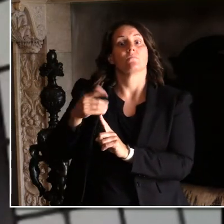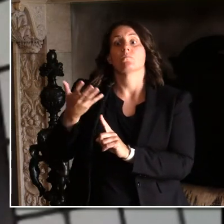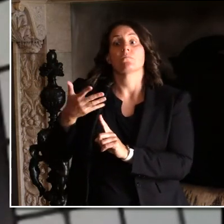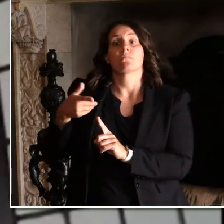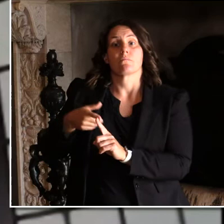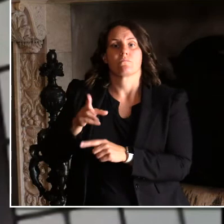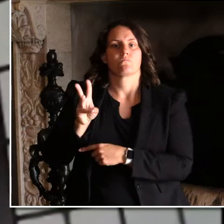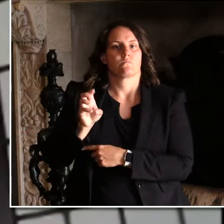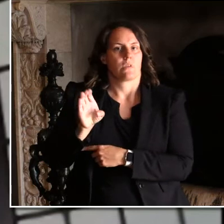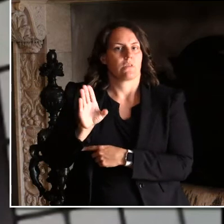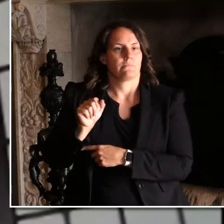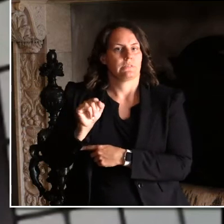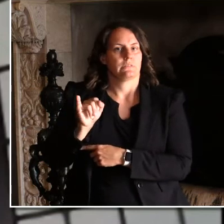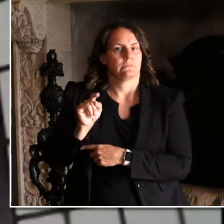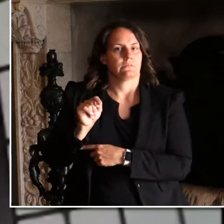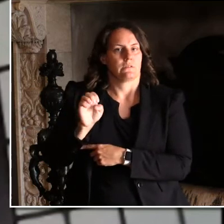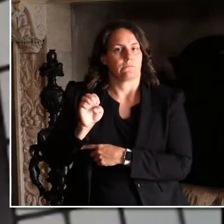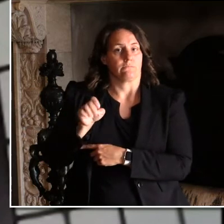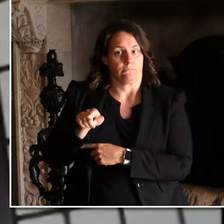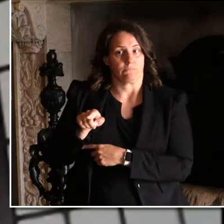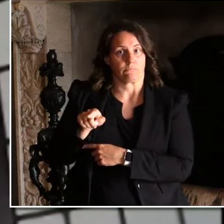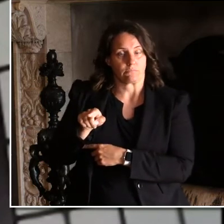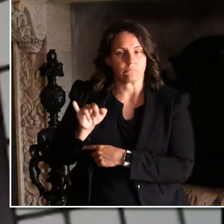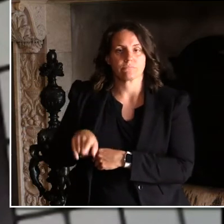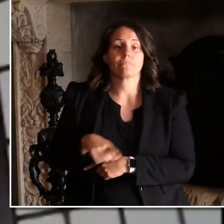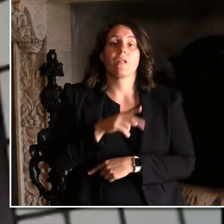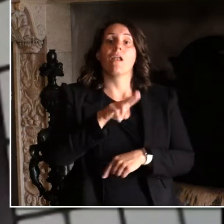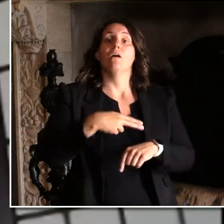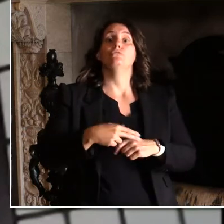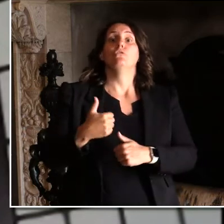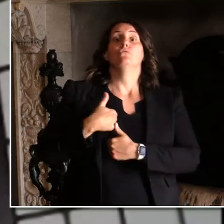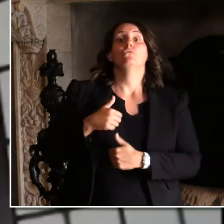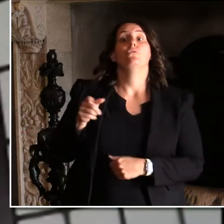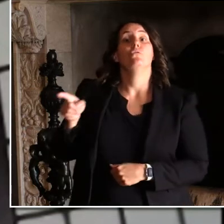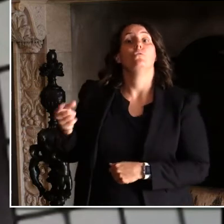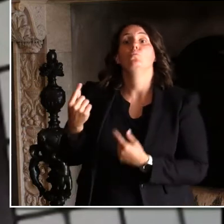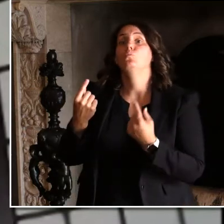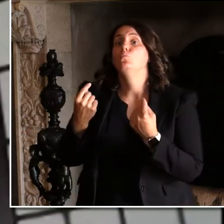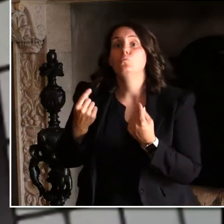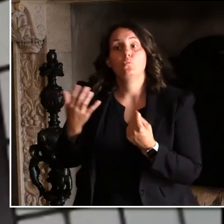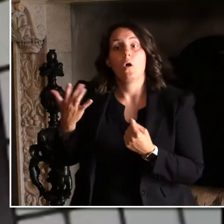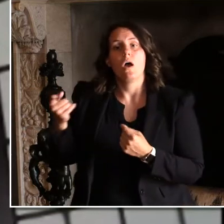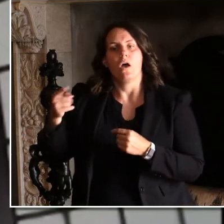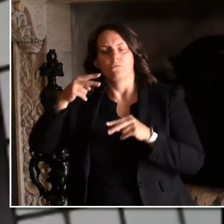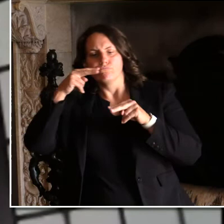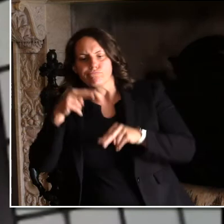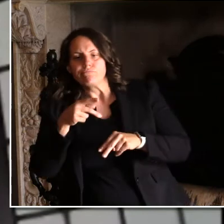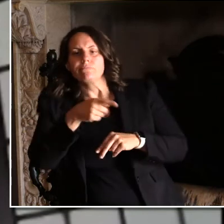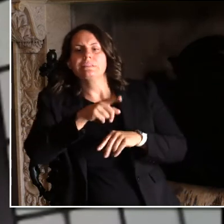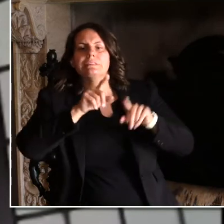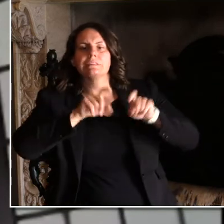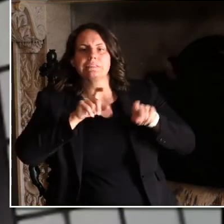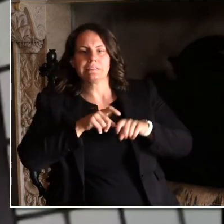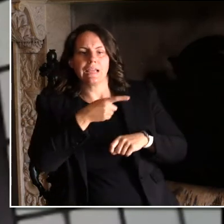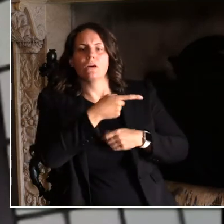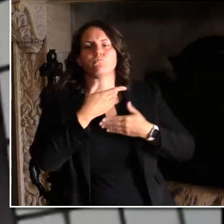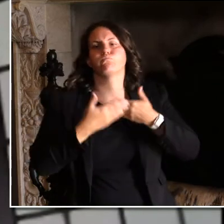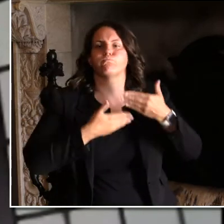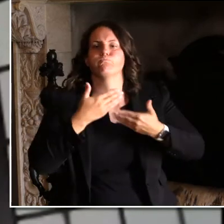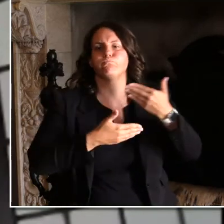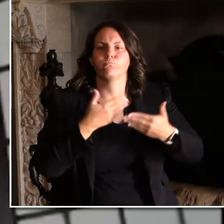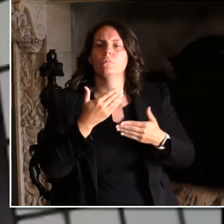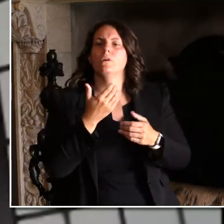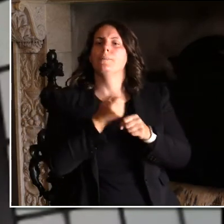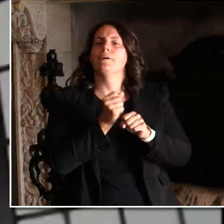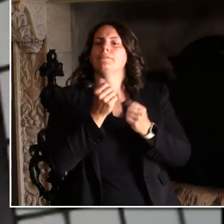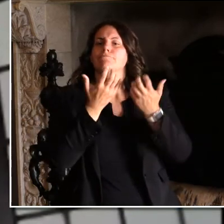their testing sites to make the process easier for everyone, those of you seeking tests and those of us monitoring the test results. I know that